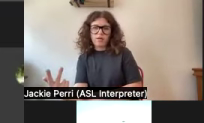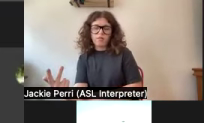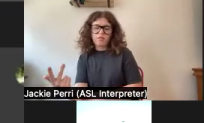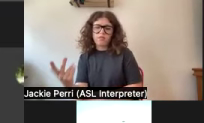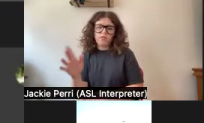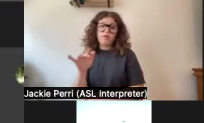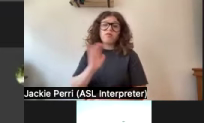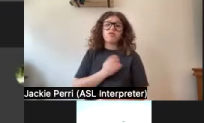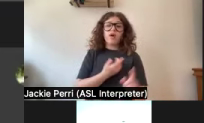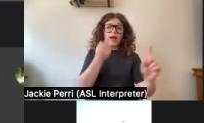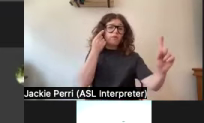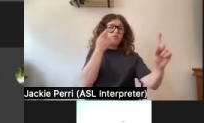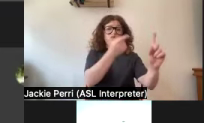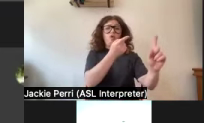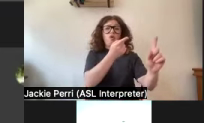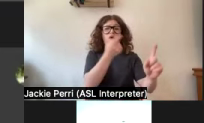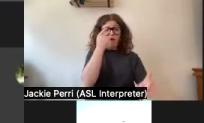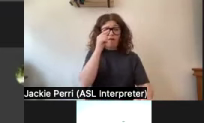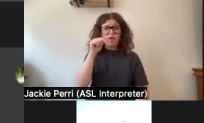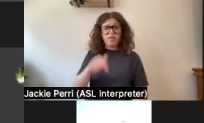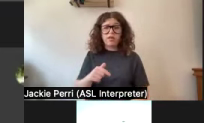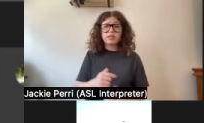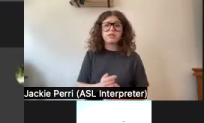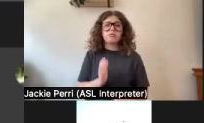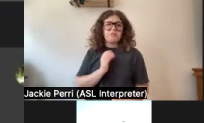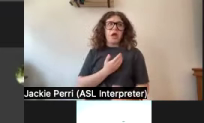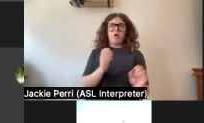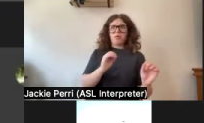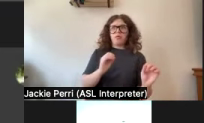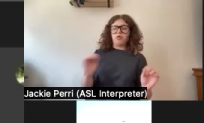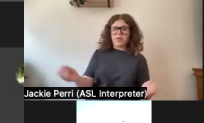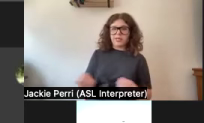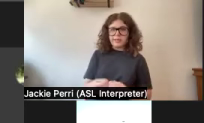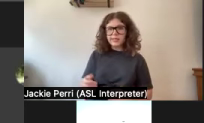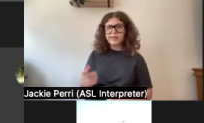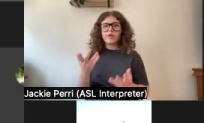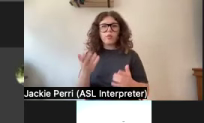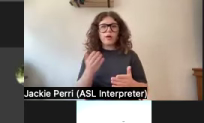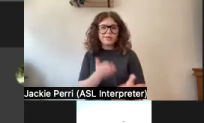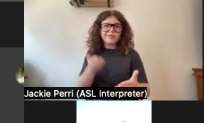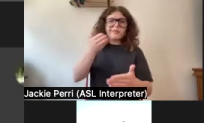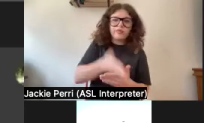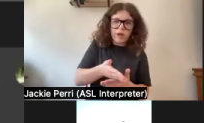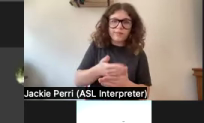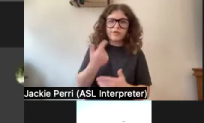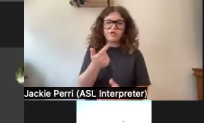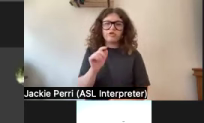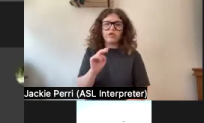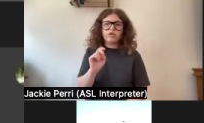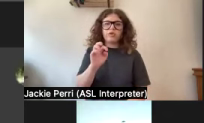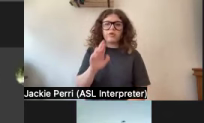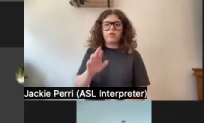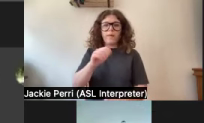our campaign and as an organization is to disrupt gender-based violence for the next generation. When